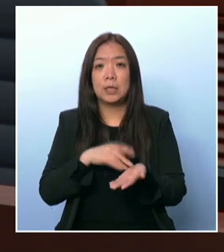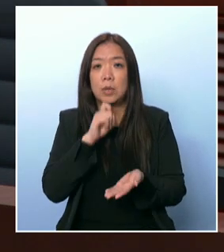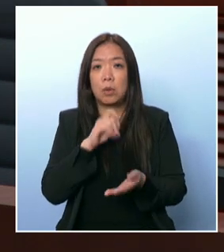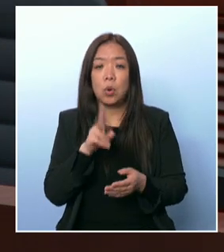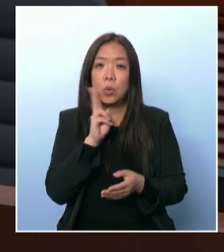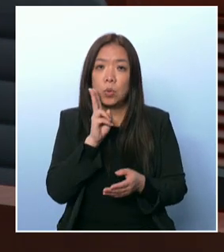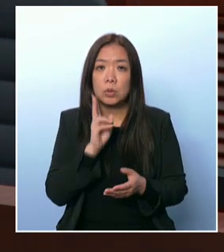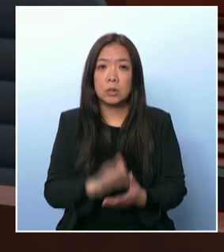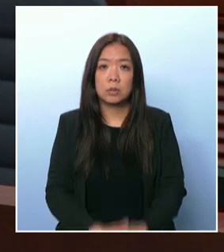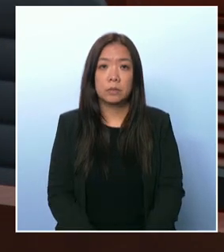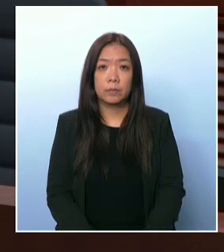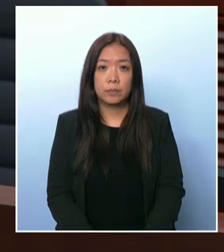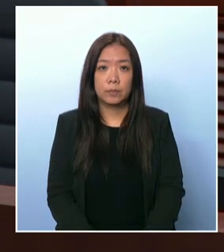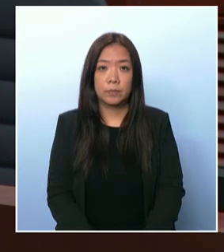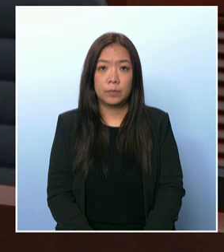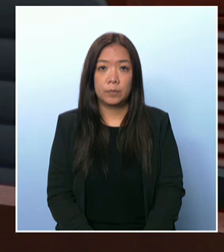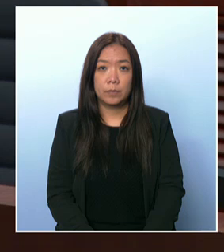Actually, women and children